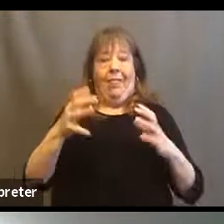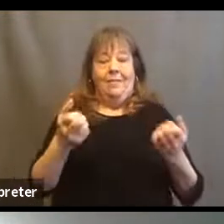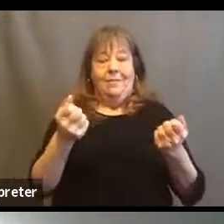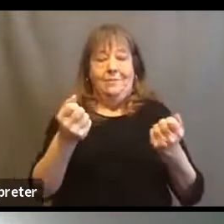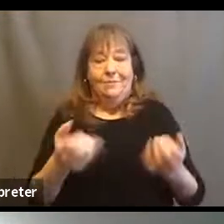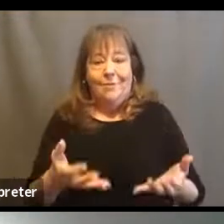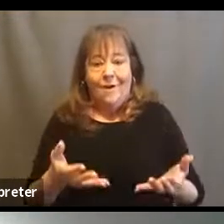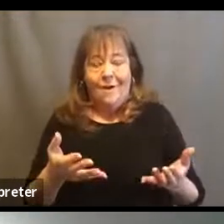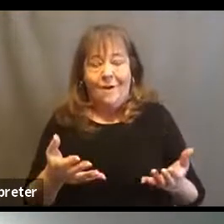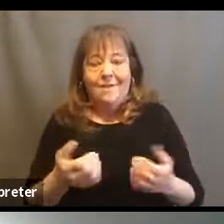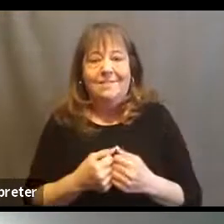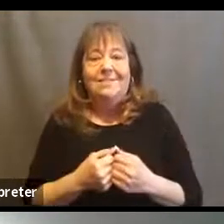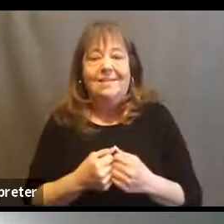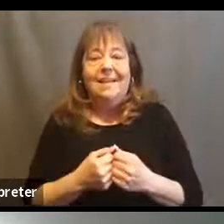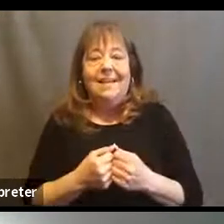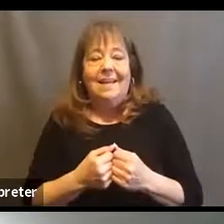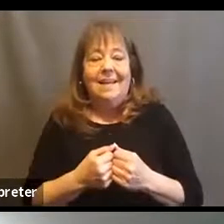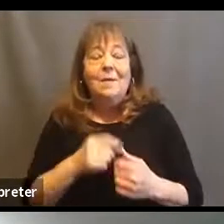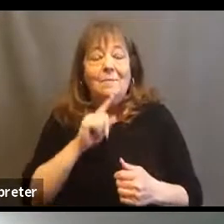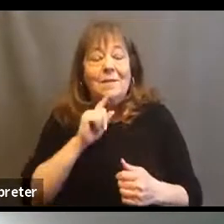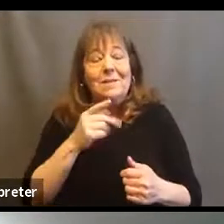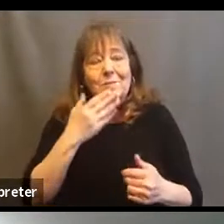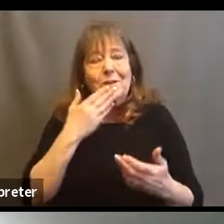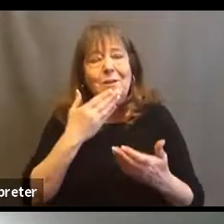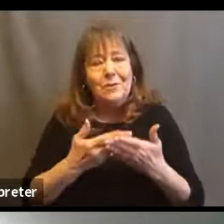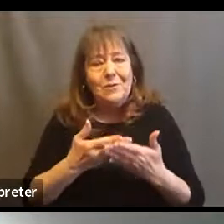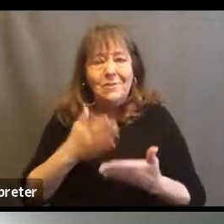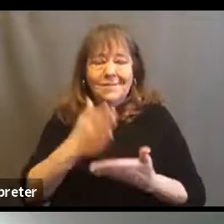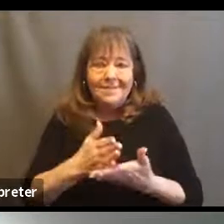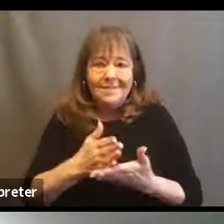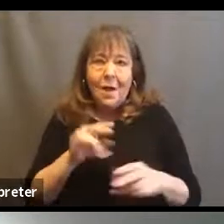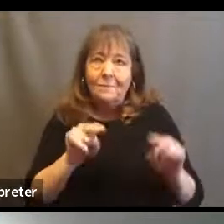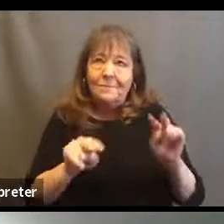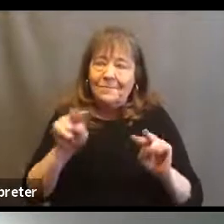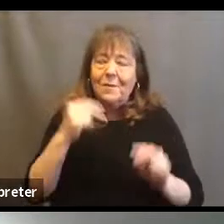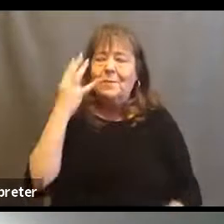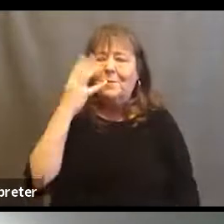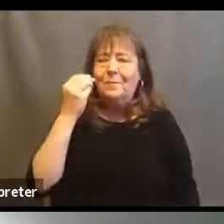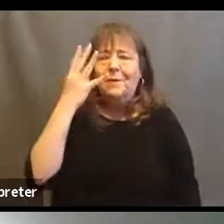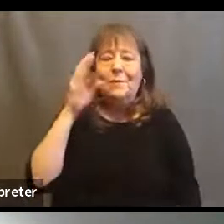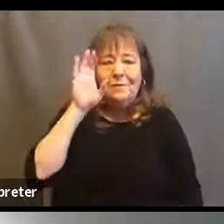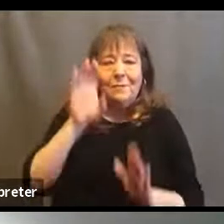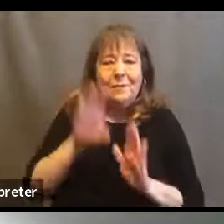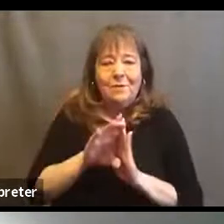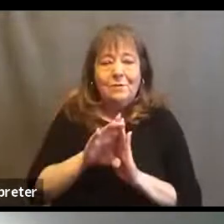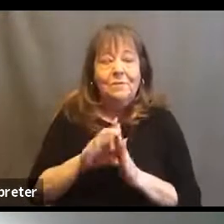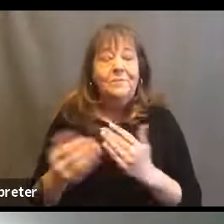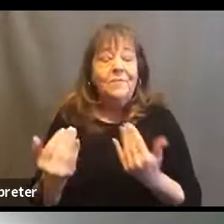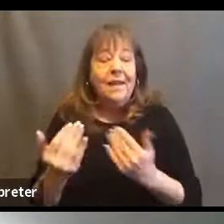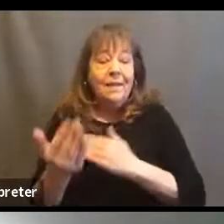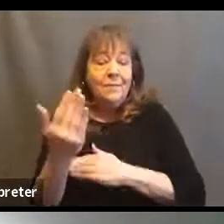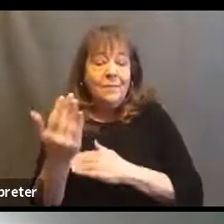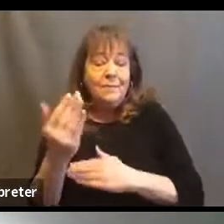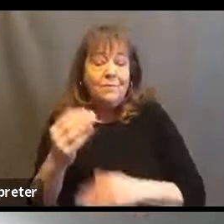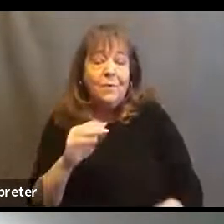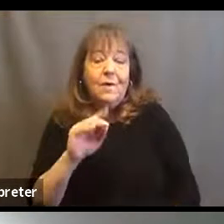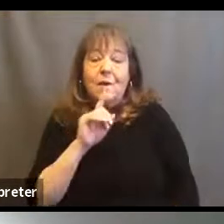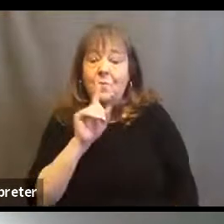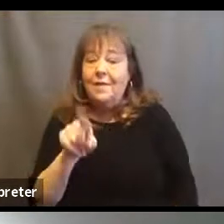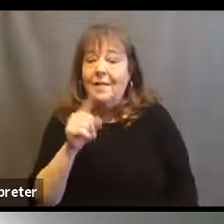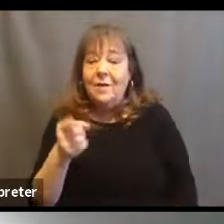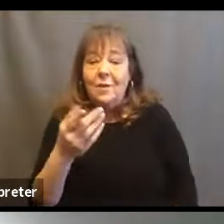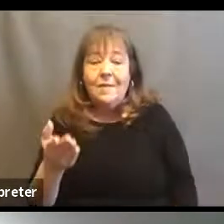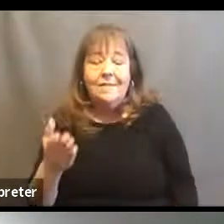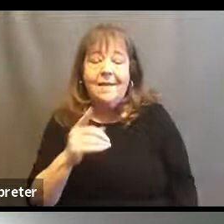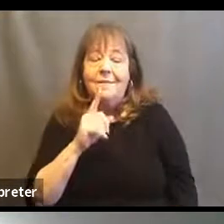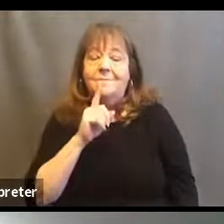us. It is good to just stop for a minute and take in how beautiful it is. This morning, really all I have to say is that